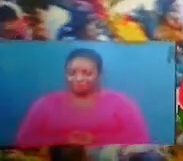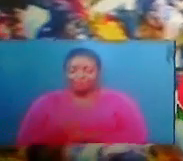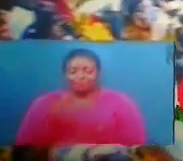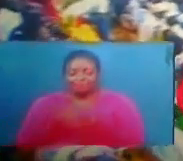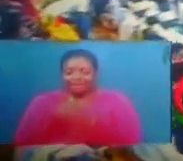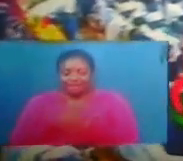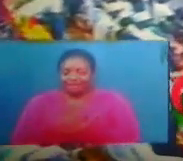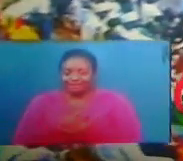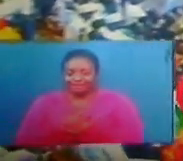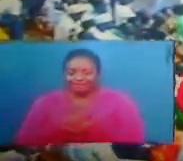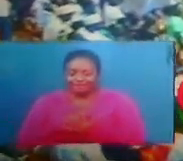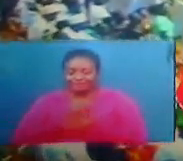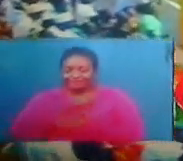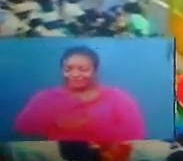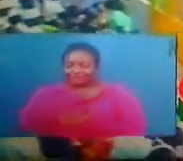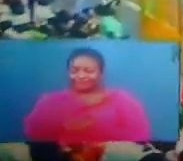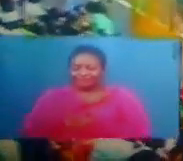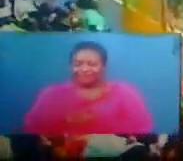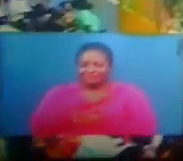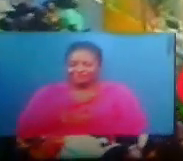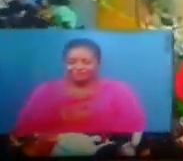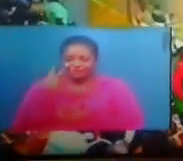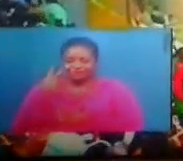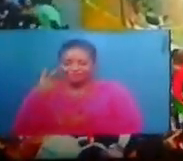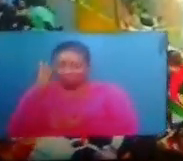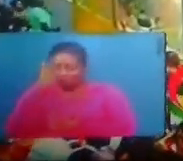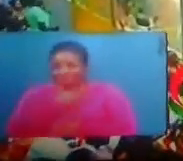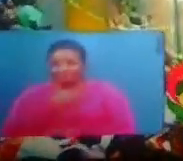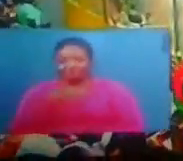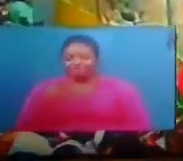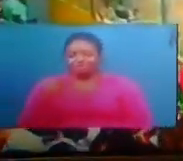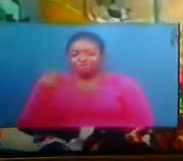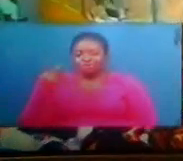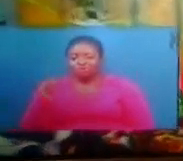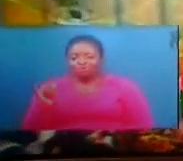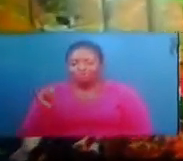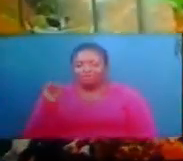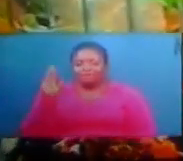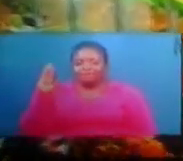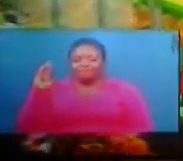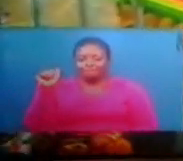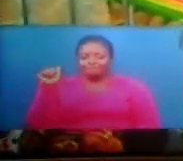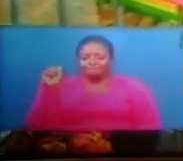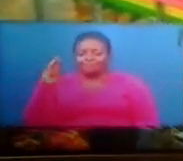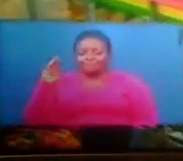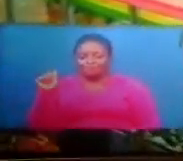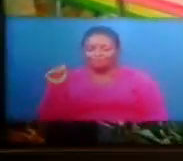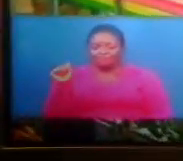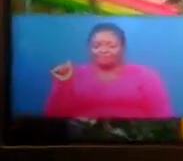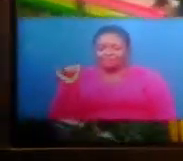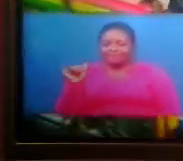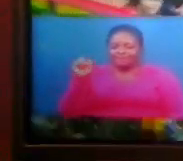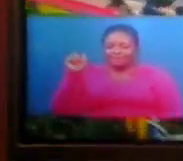Again, shots from the Baba Yara Sports Stadium in Kumasi, filled to capacity stadium.